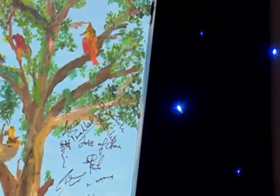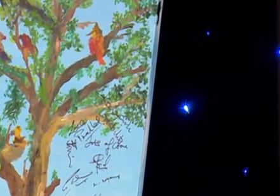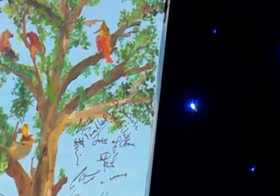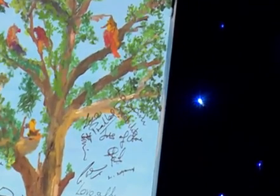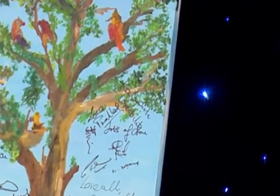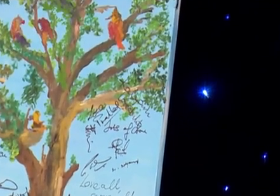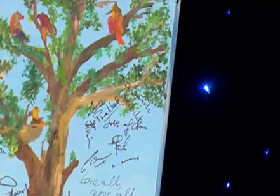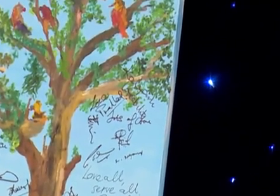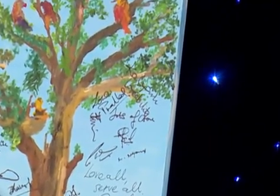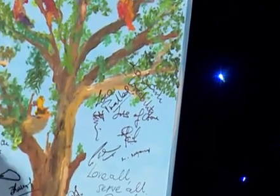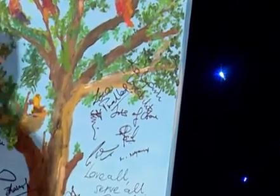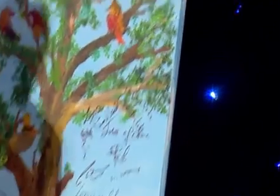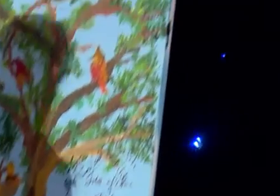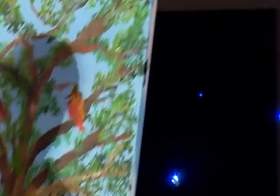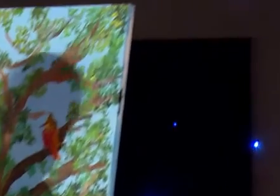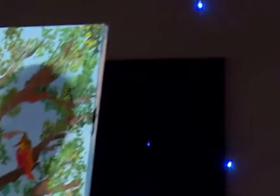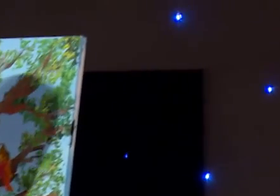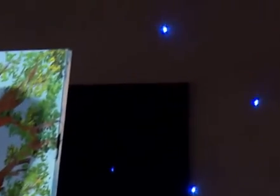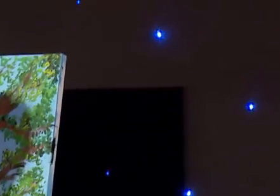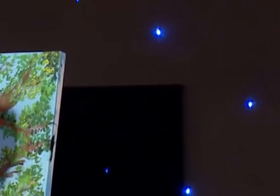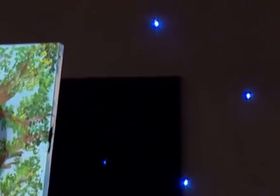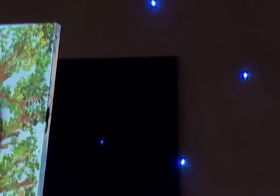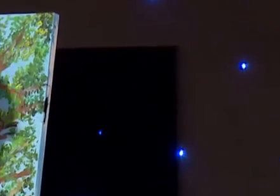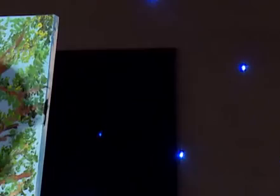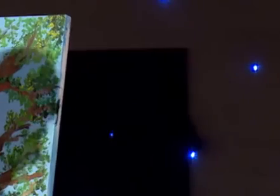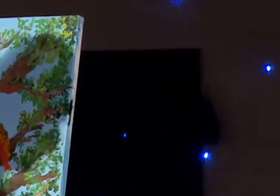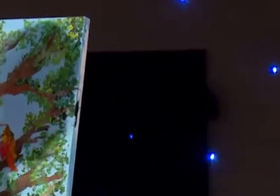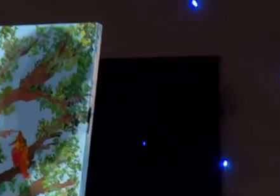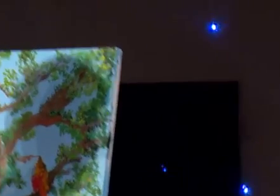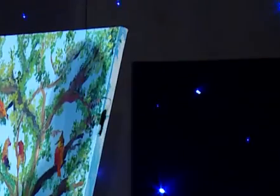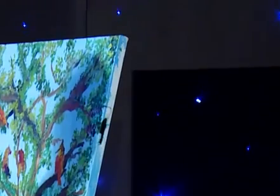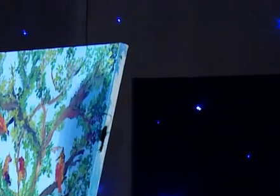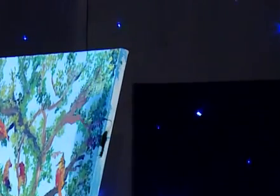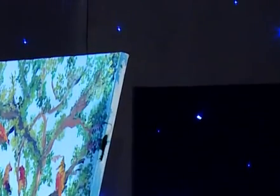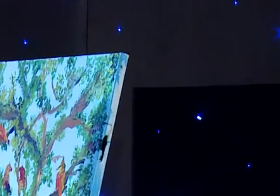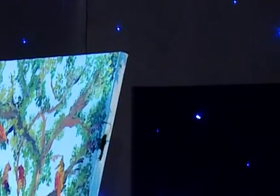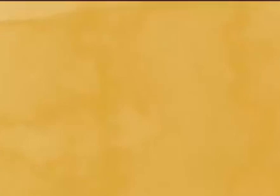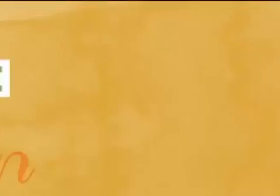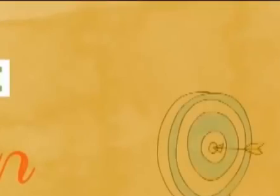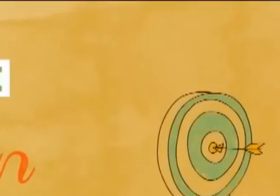Thank you very much, Dhimant.